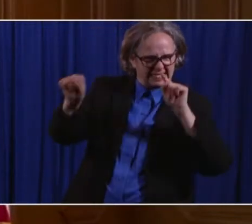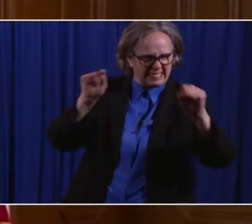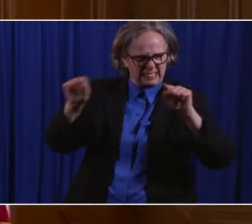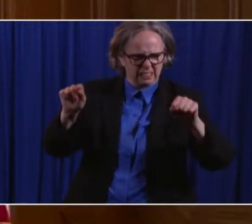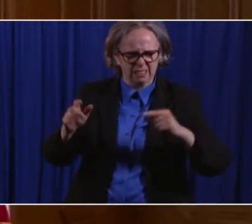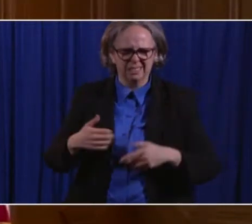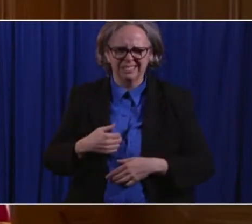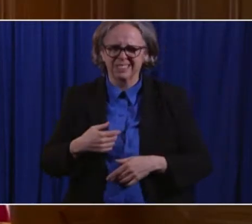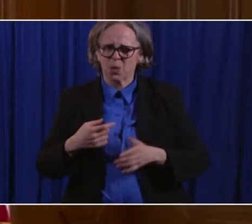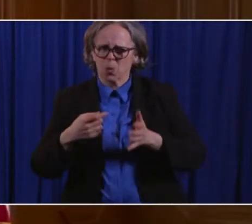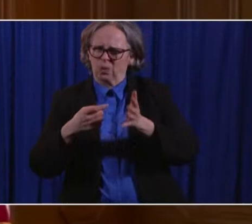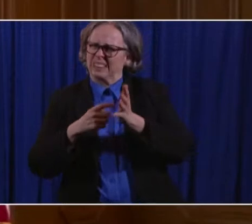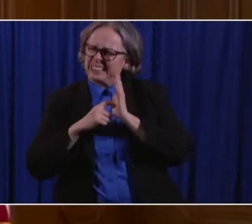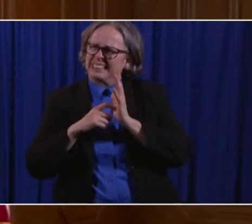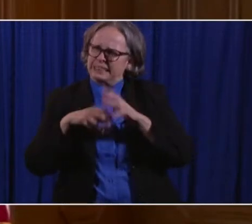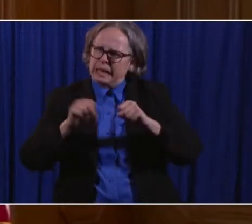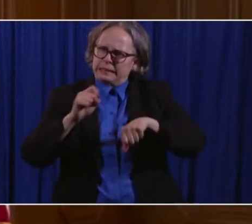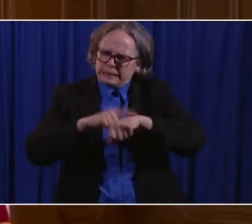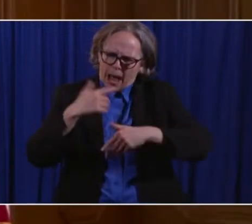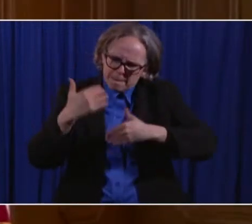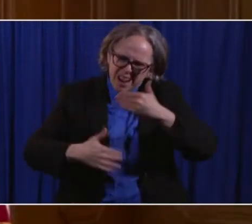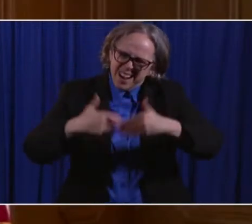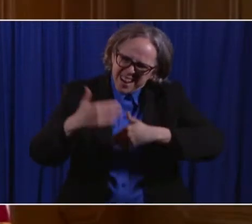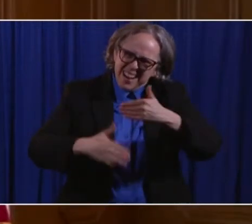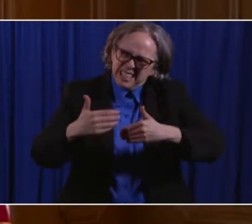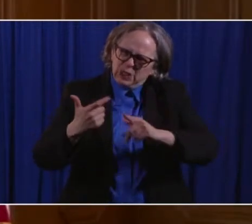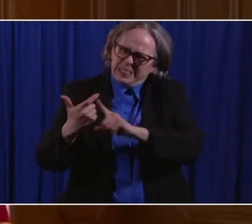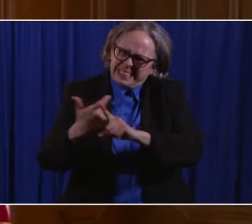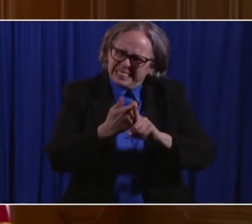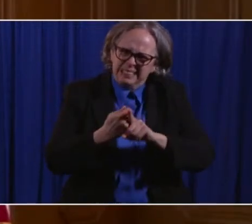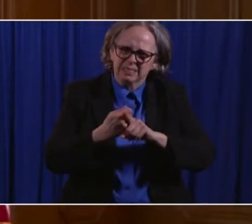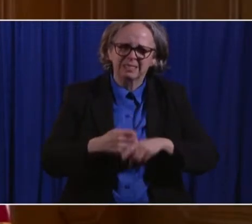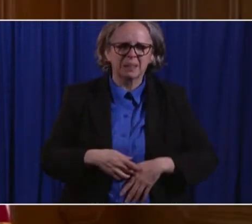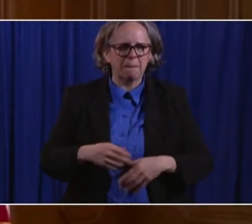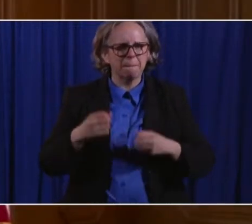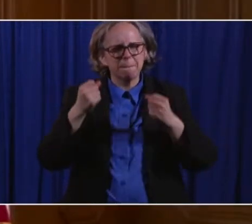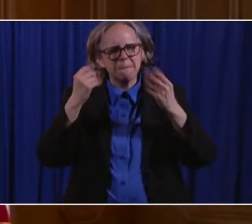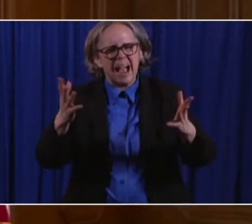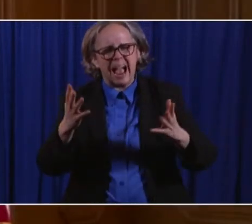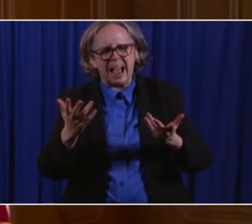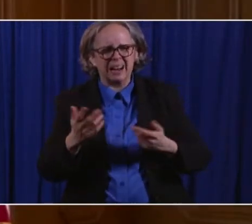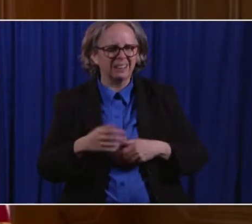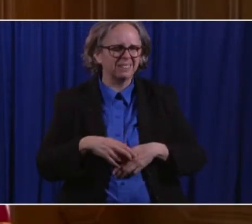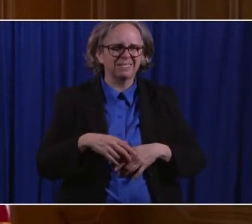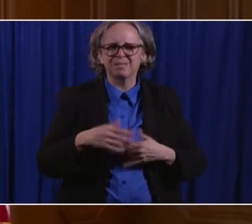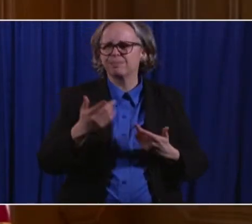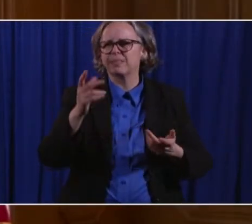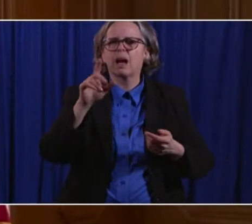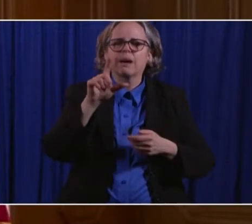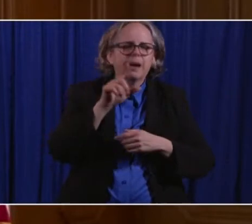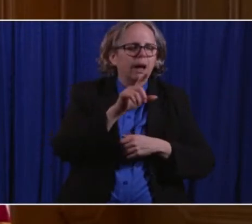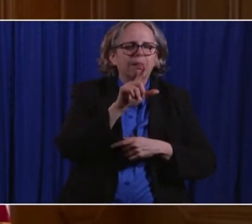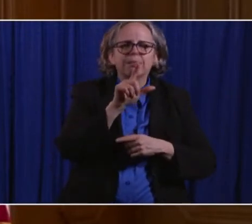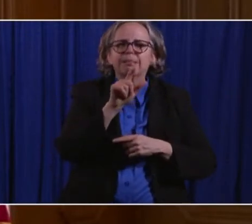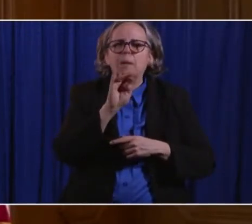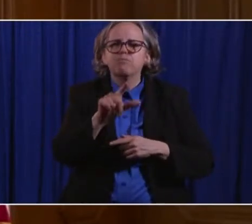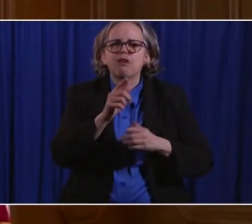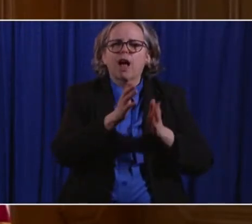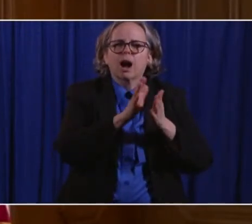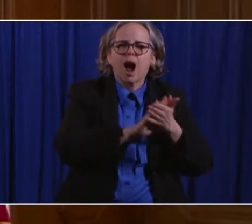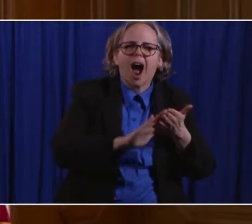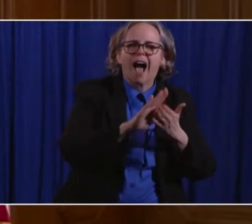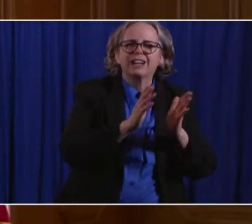process. Many of our smaller, our liberal arts schools will have received all of their vaccine this